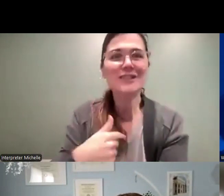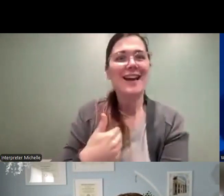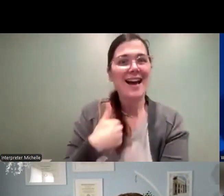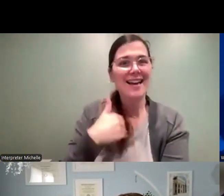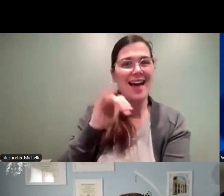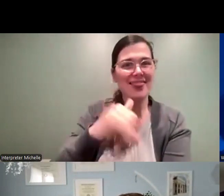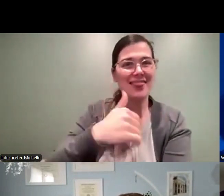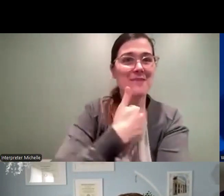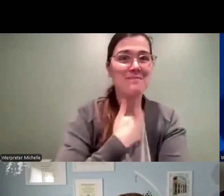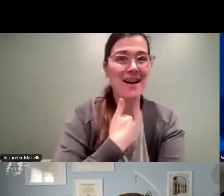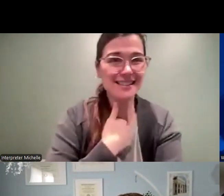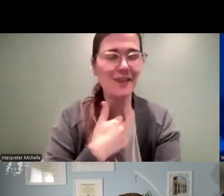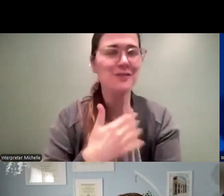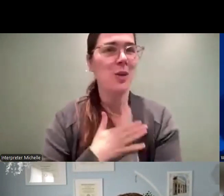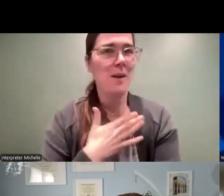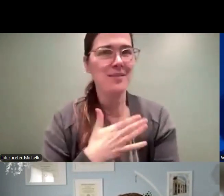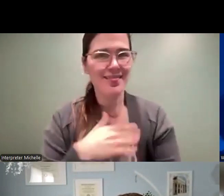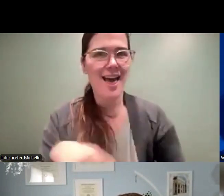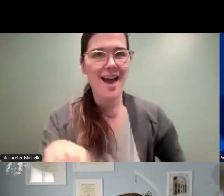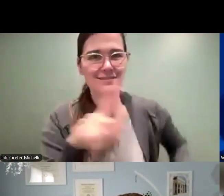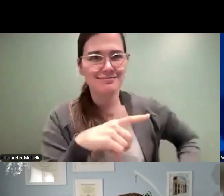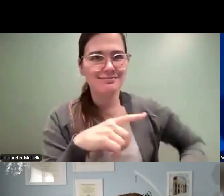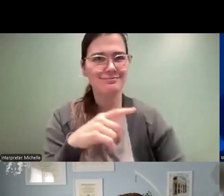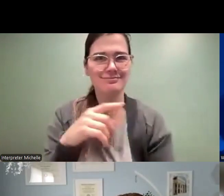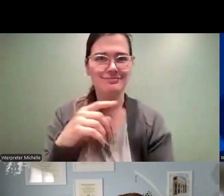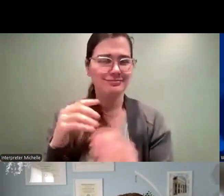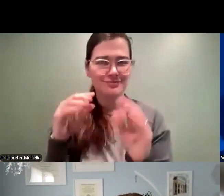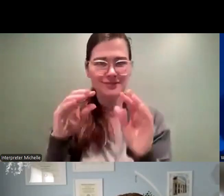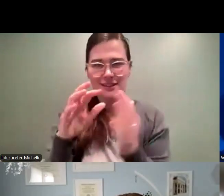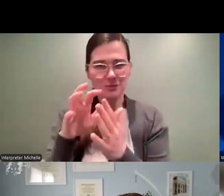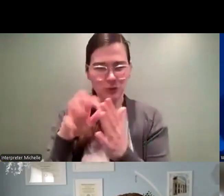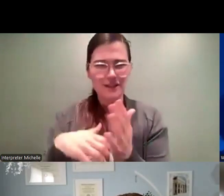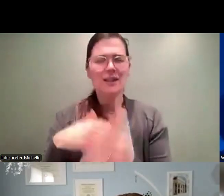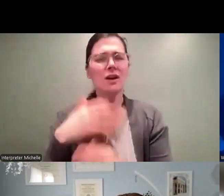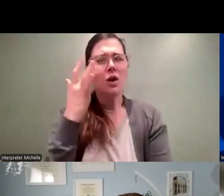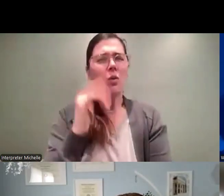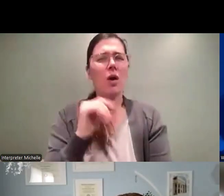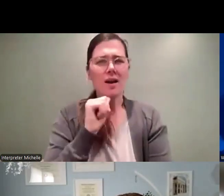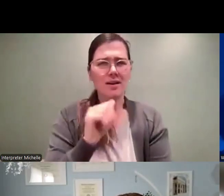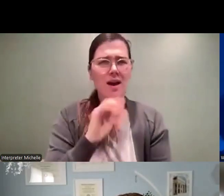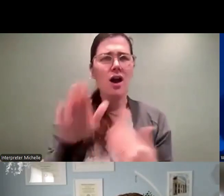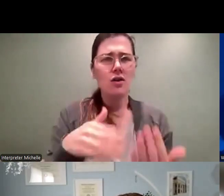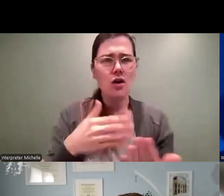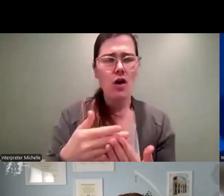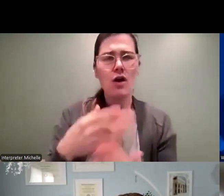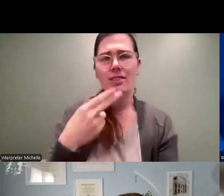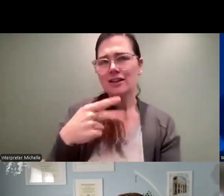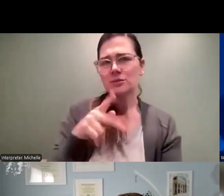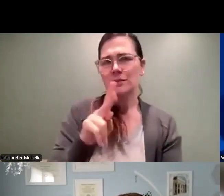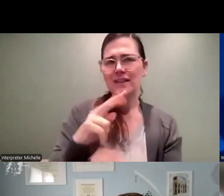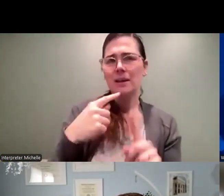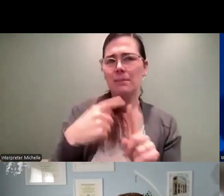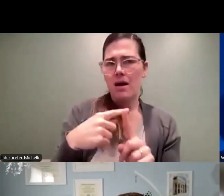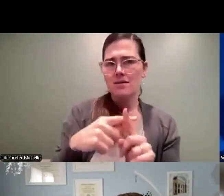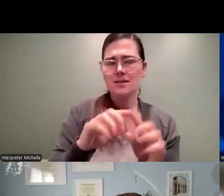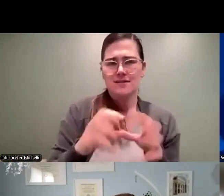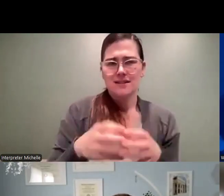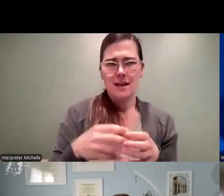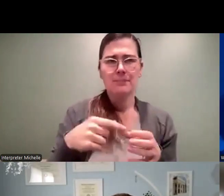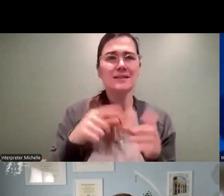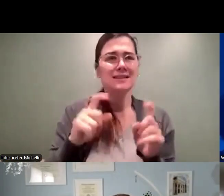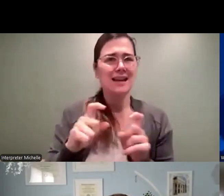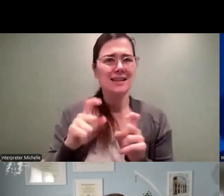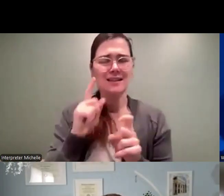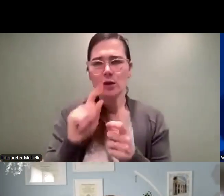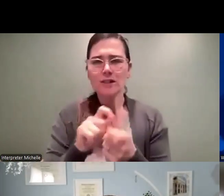so I'm glad someone put it in. Why aren't all HPV positive samples tested for strain of HPV? It sounds like with your study right